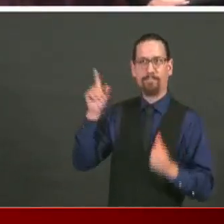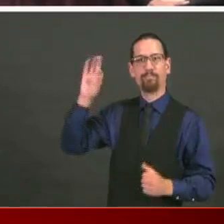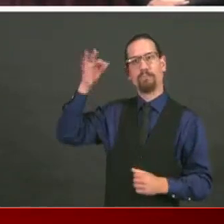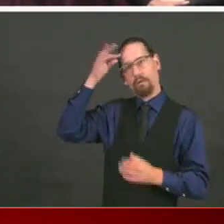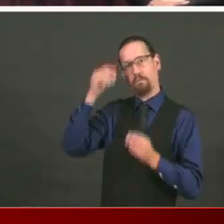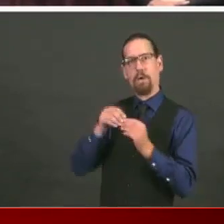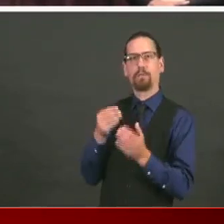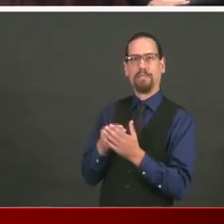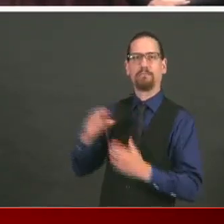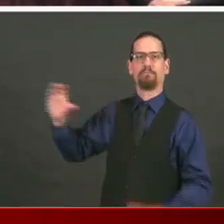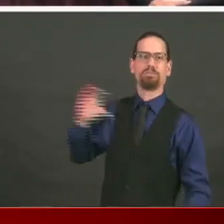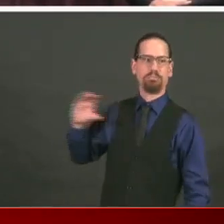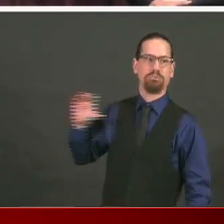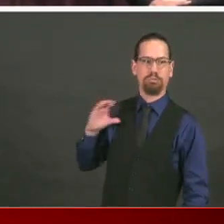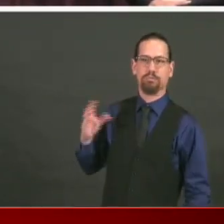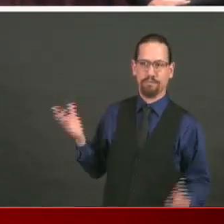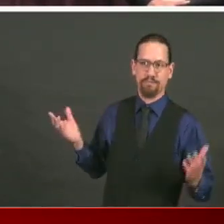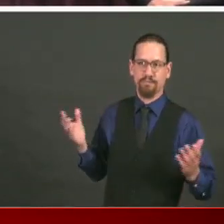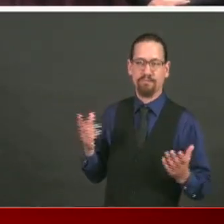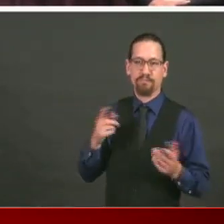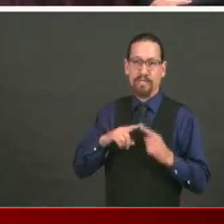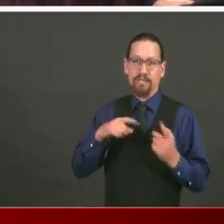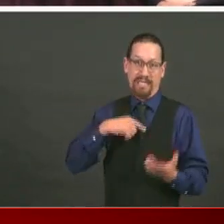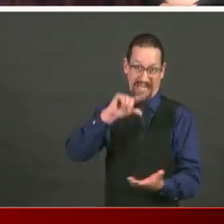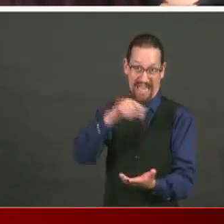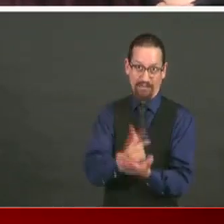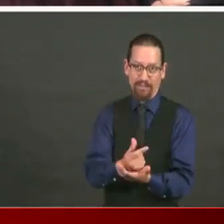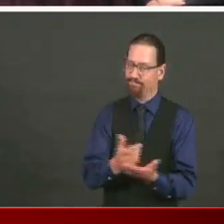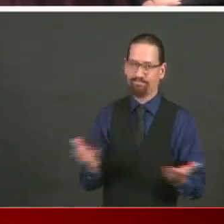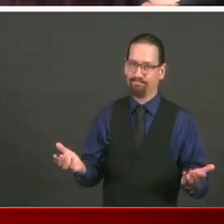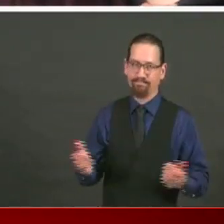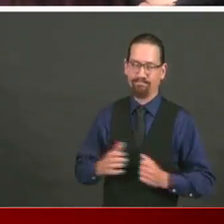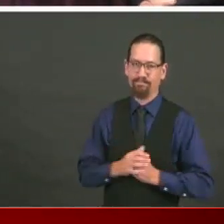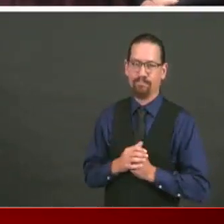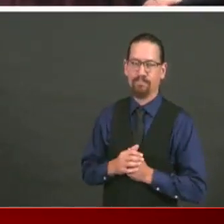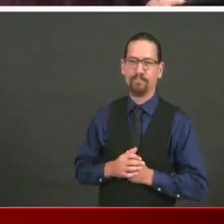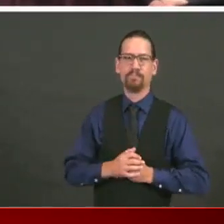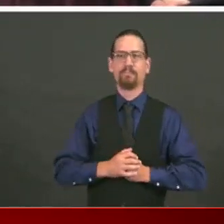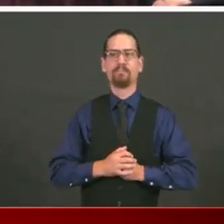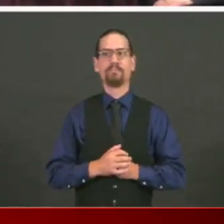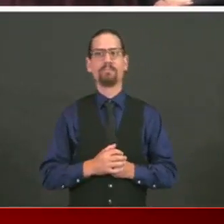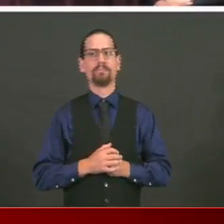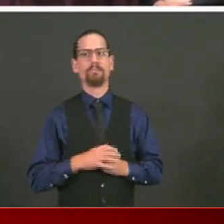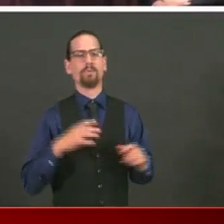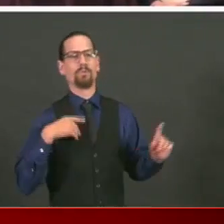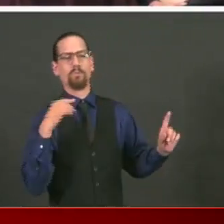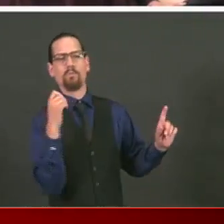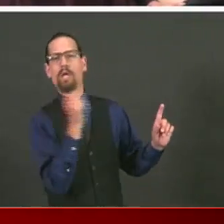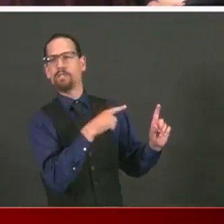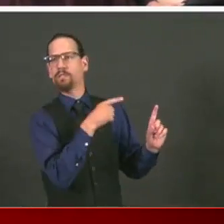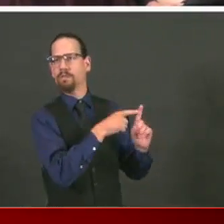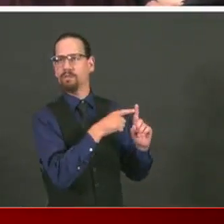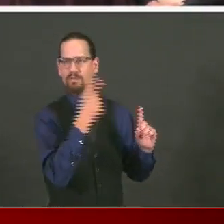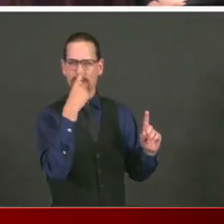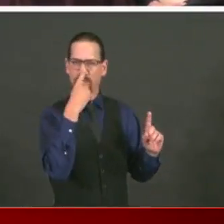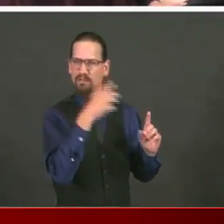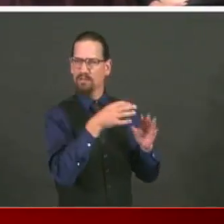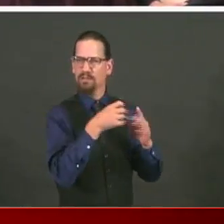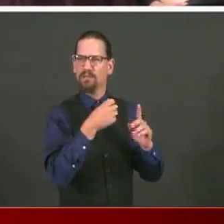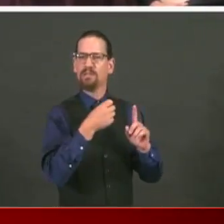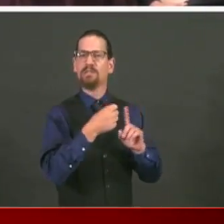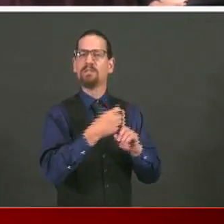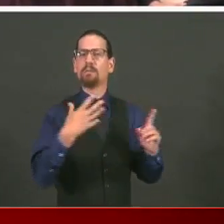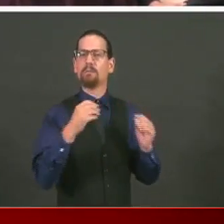I that's how I see it. Thank you. Governor, can we, just on the beach situation, so the problem, both Scarborough and Musquamaket